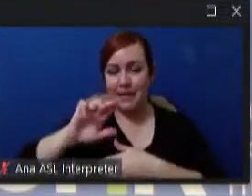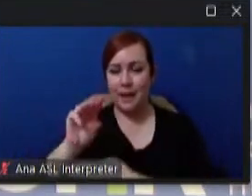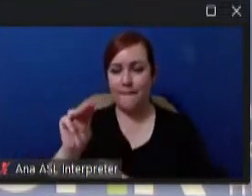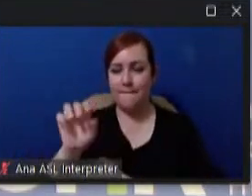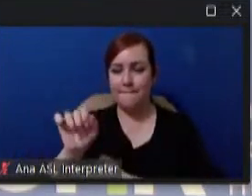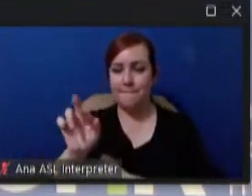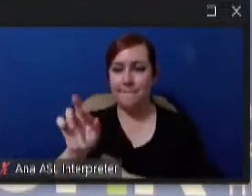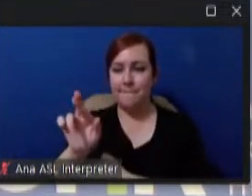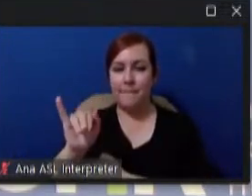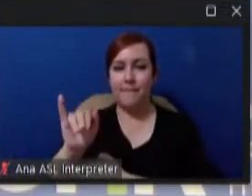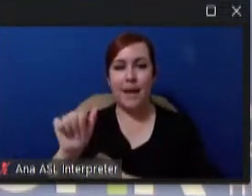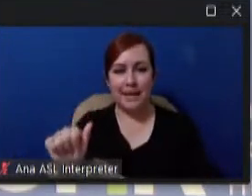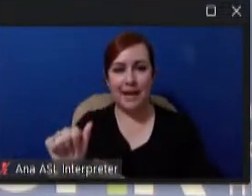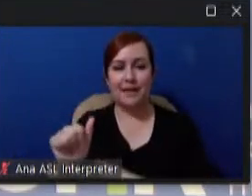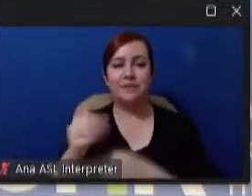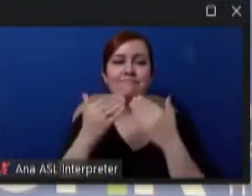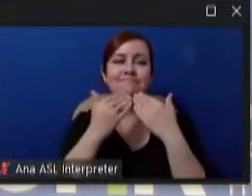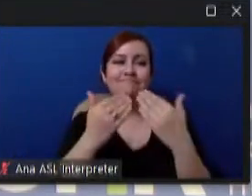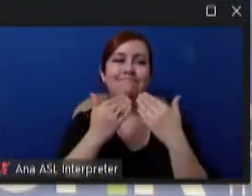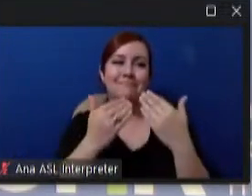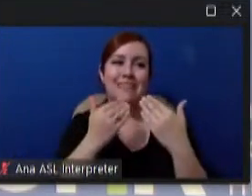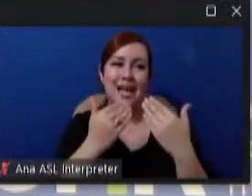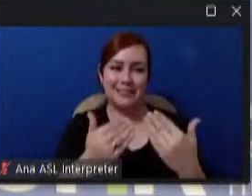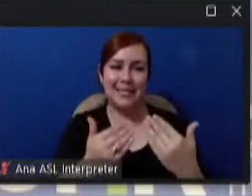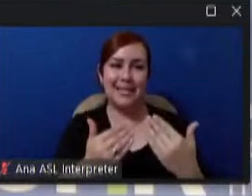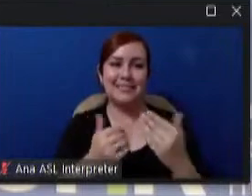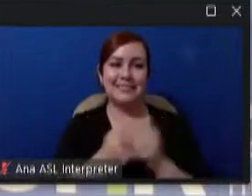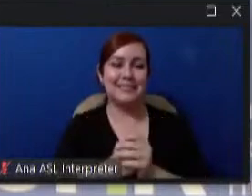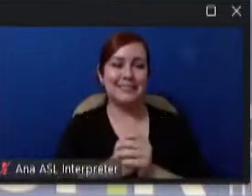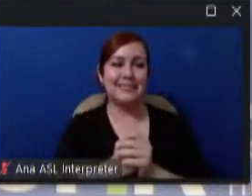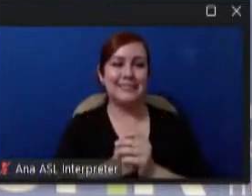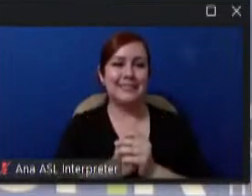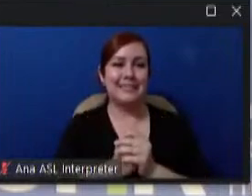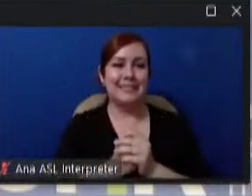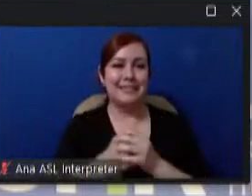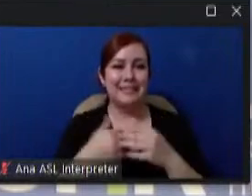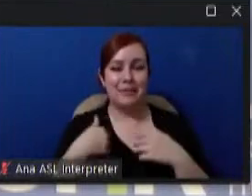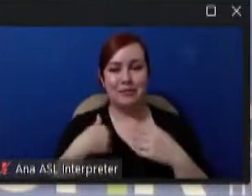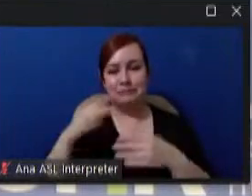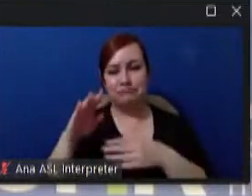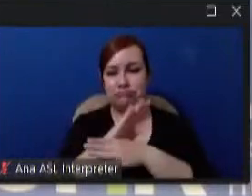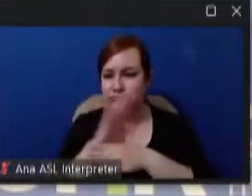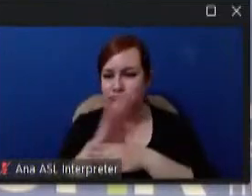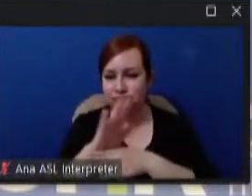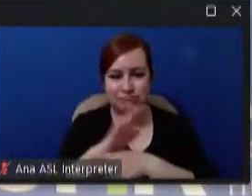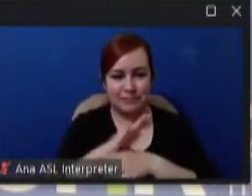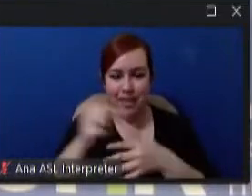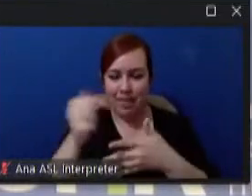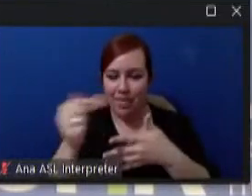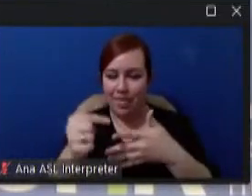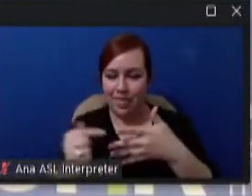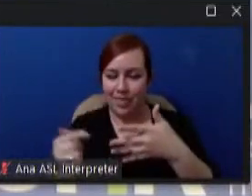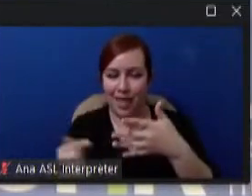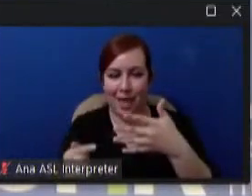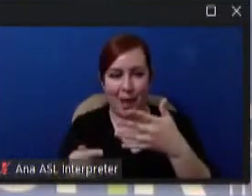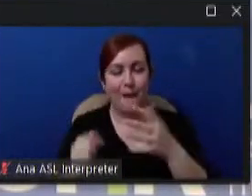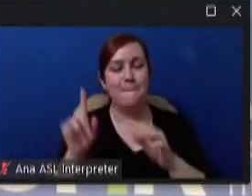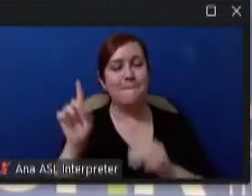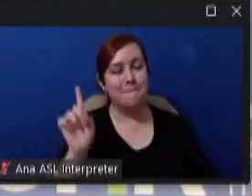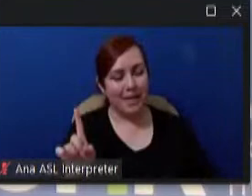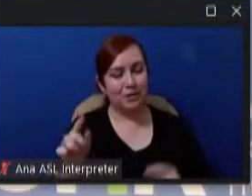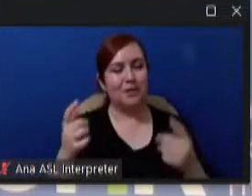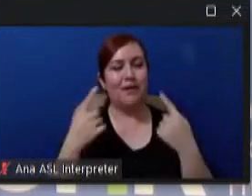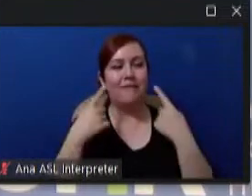that section of the Executive Secretariat, Maria Claudia Pulido. Thank you, Maria Claudia. We're all doing a million things